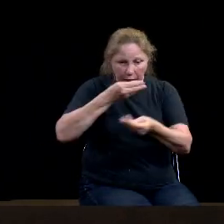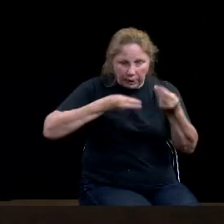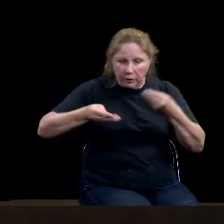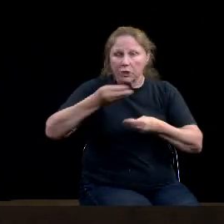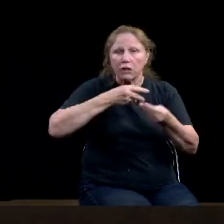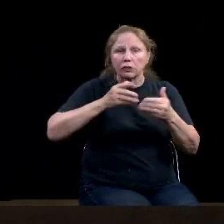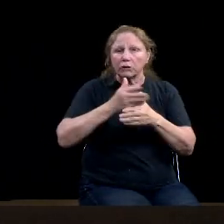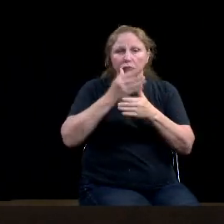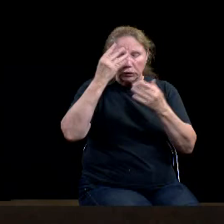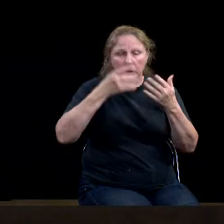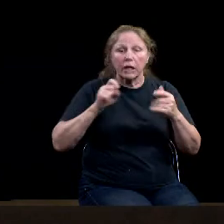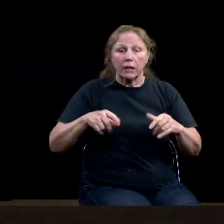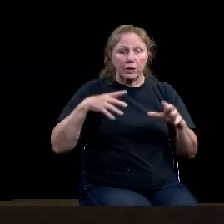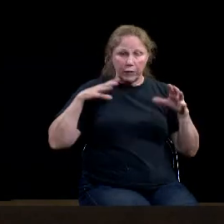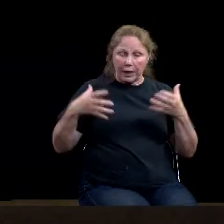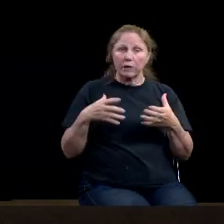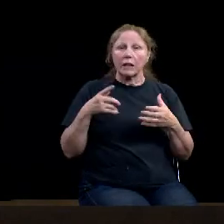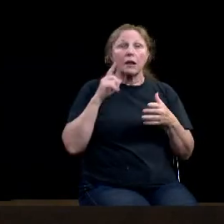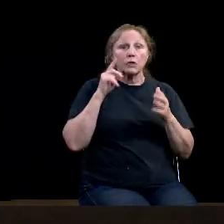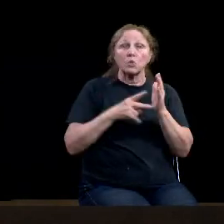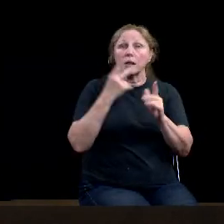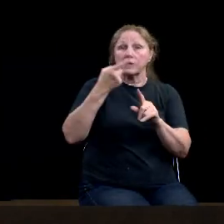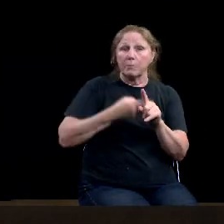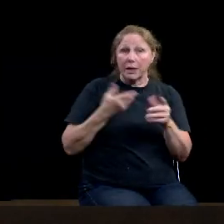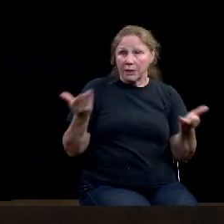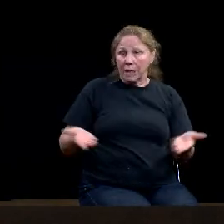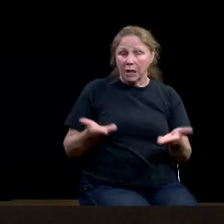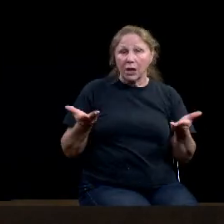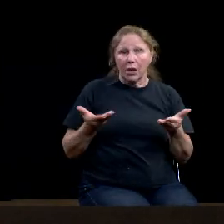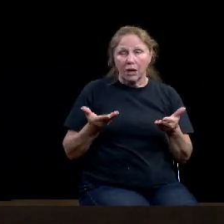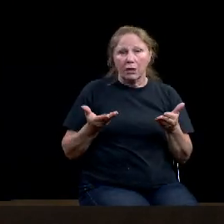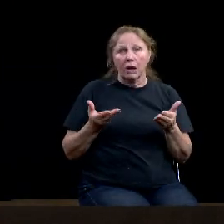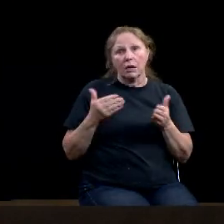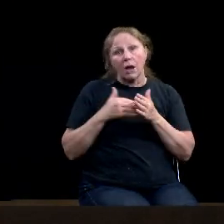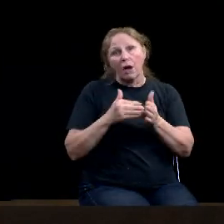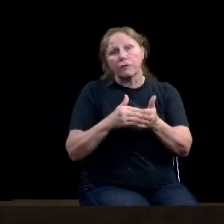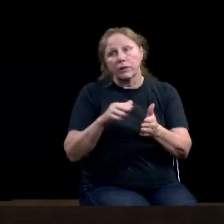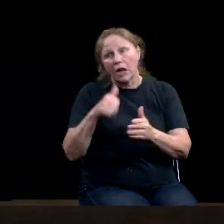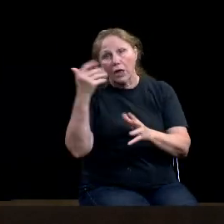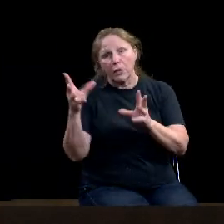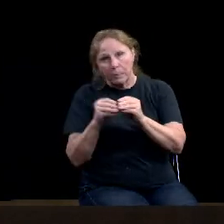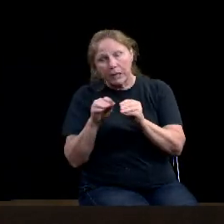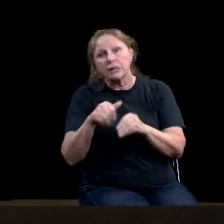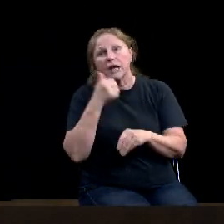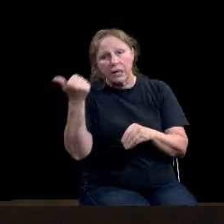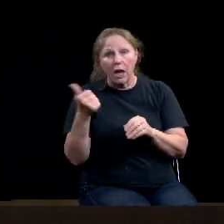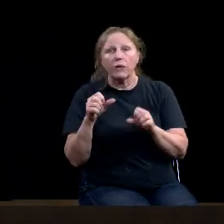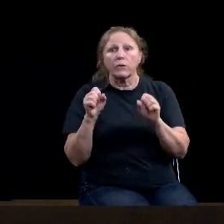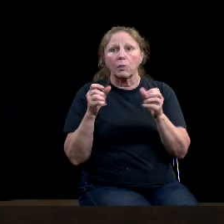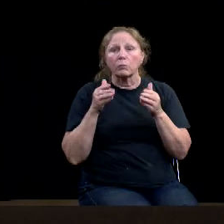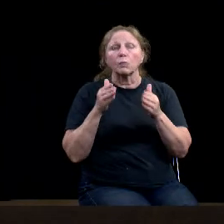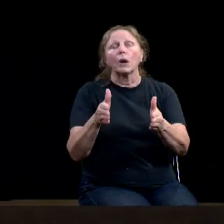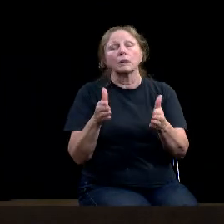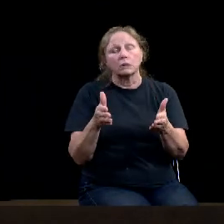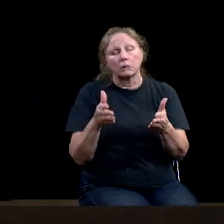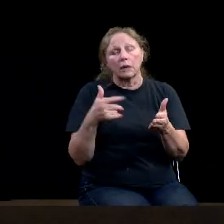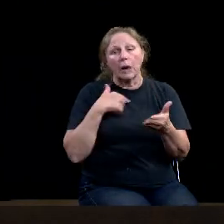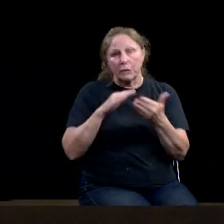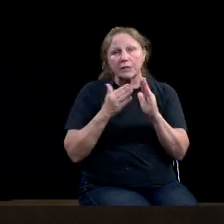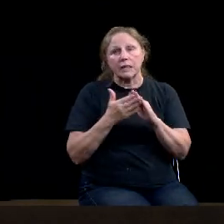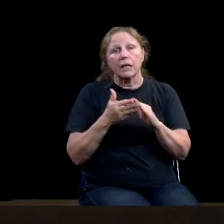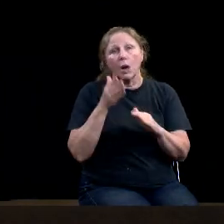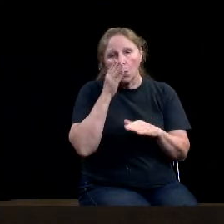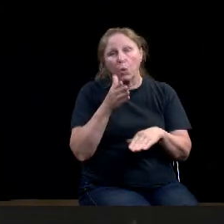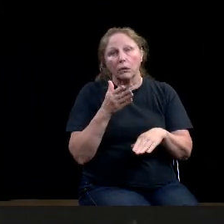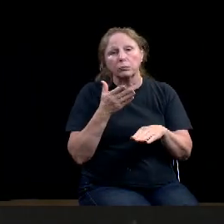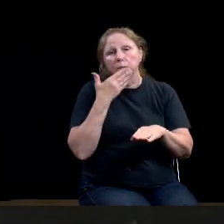capacities, our city is going to be in a better place. And so I'm thankful for the dedicated work of every one of the people that is at